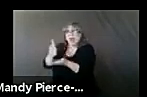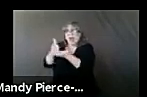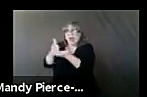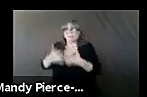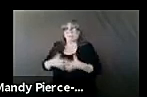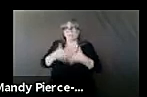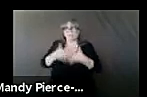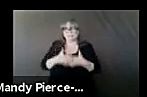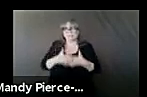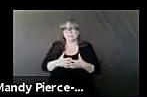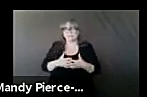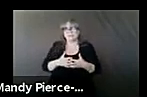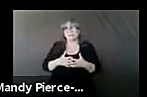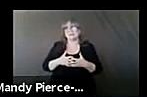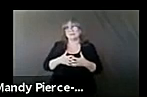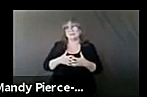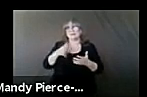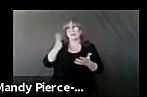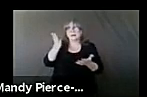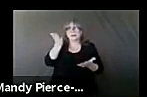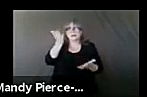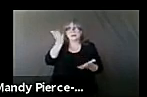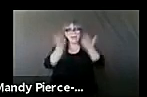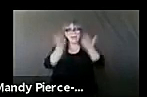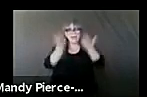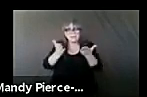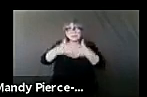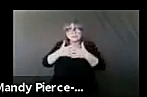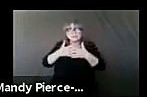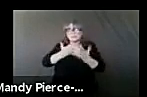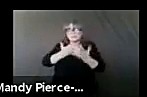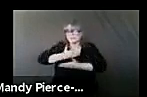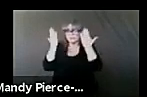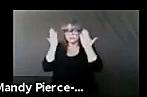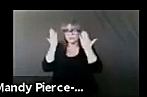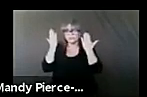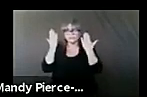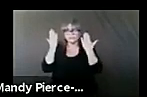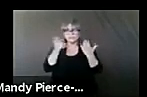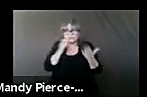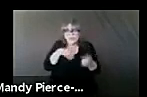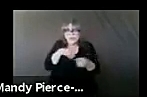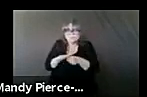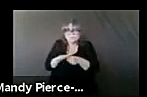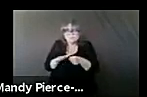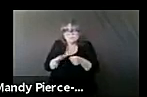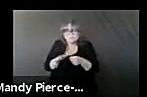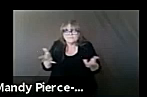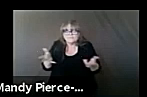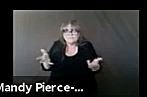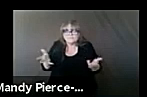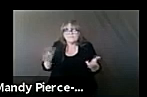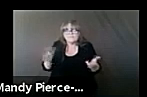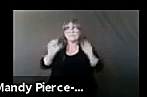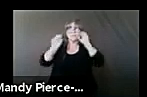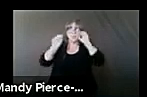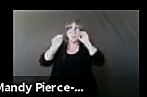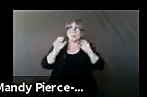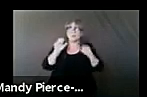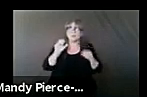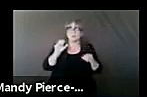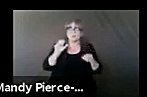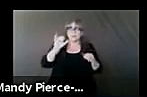resources to take care of our population. And this is why crisis standards of care are needed. How